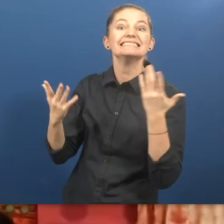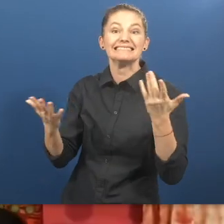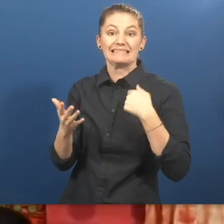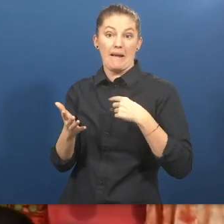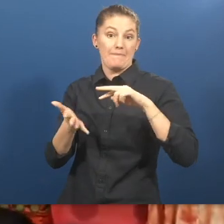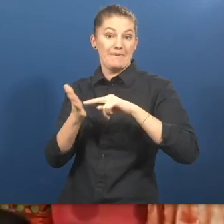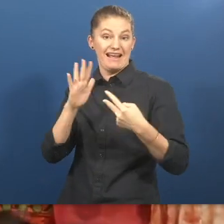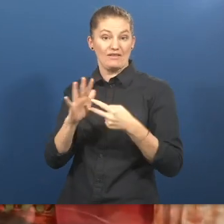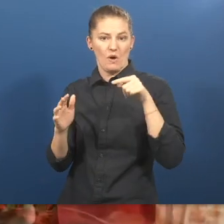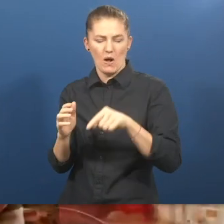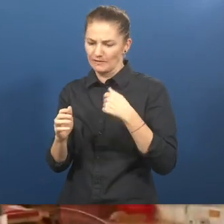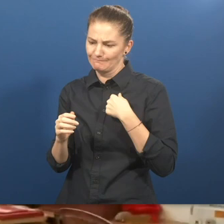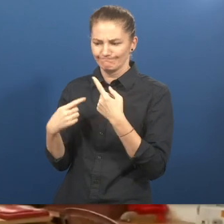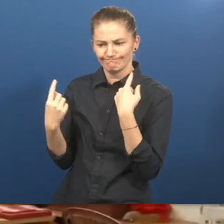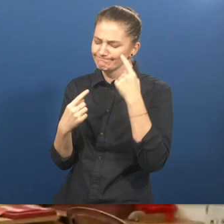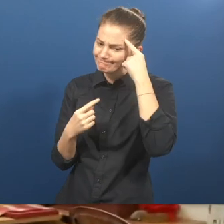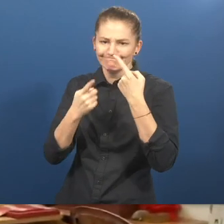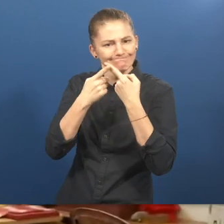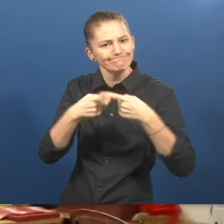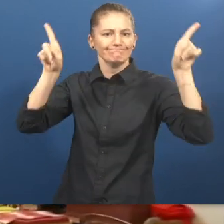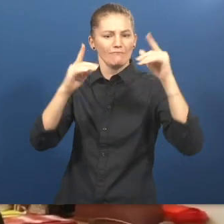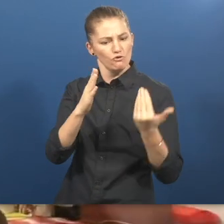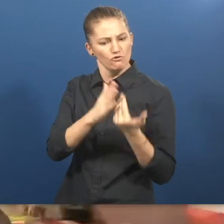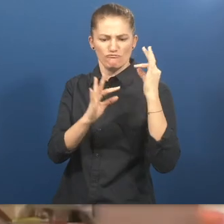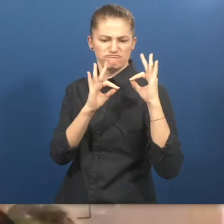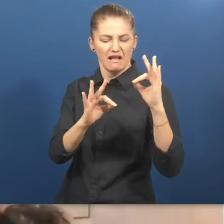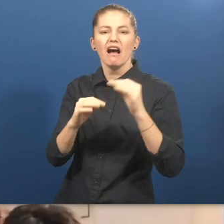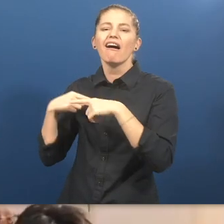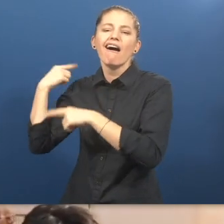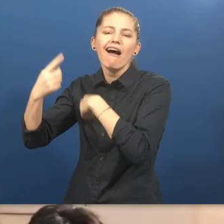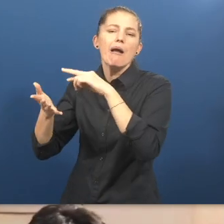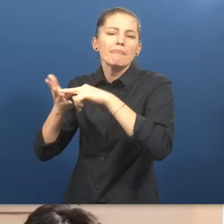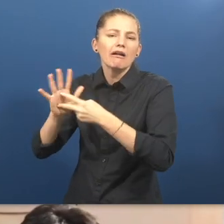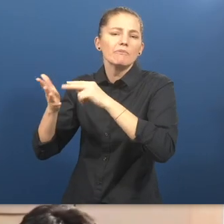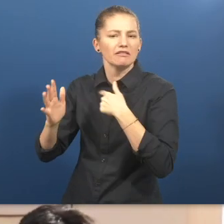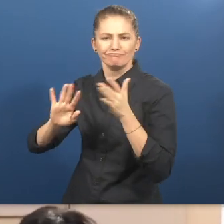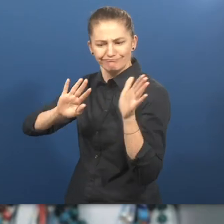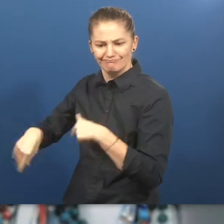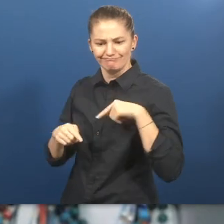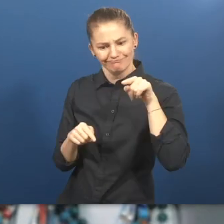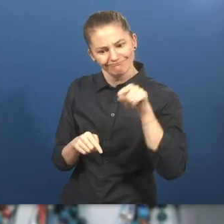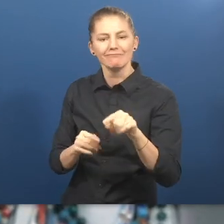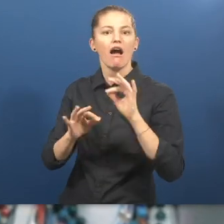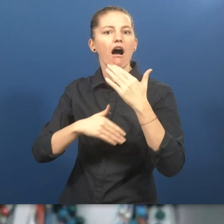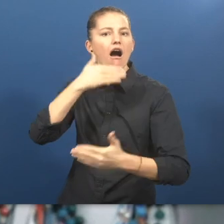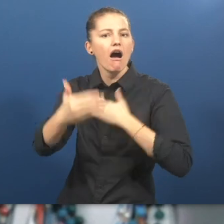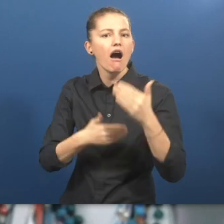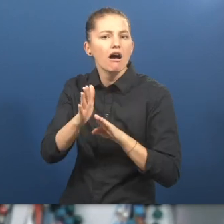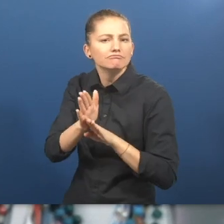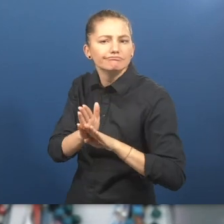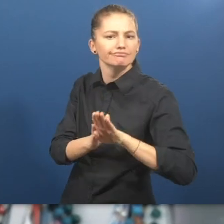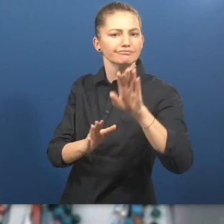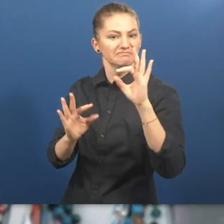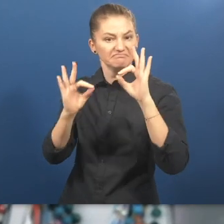This practice operates outside from the conventional method has proved that they can participate